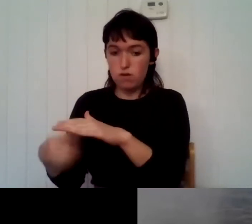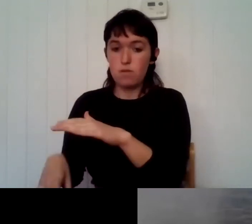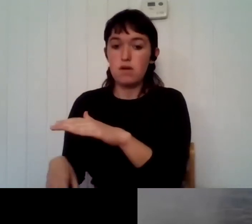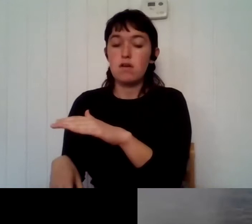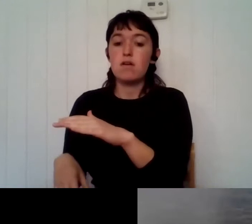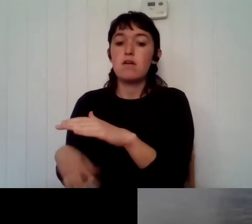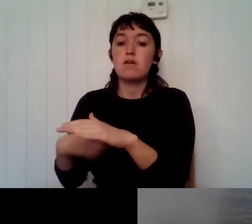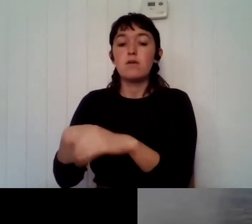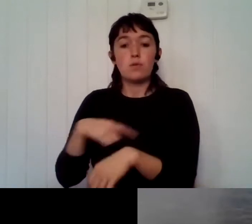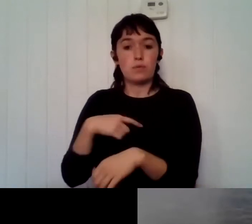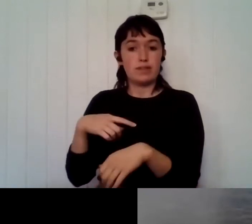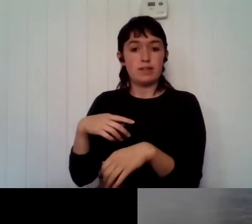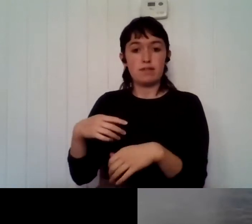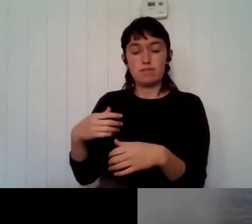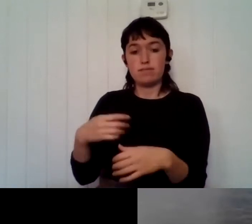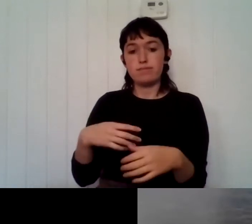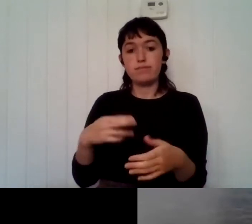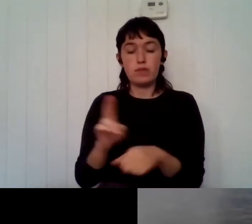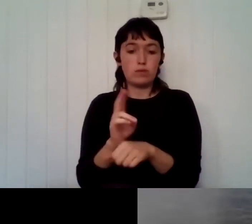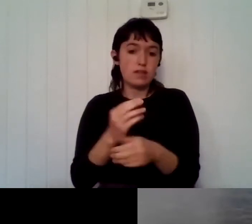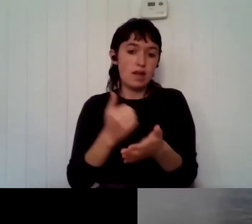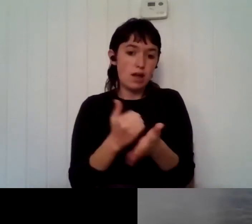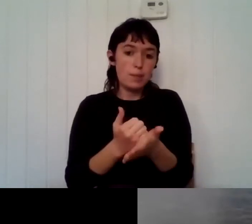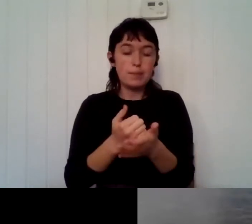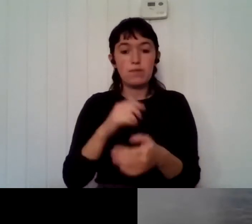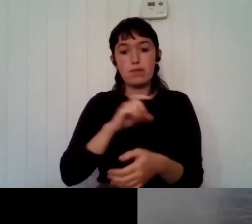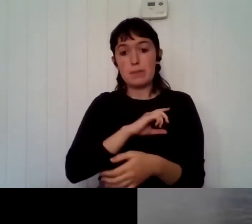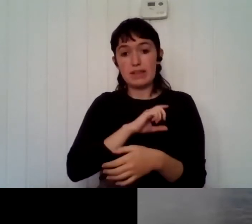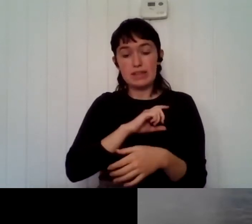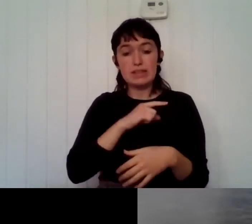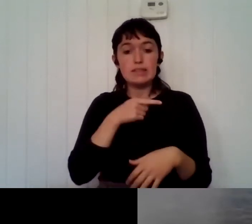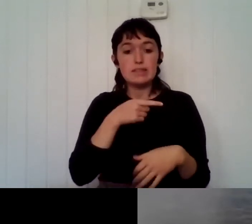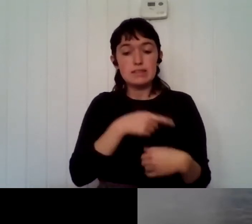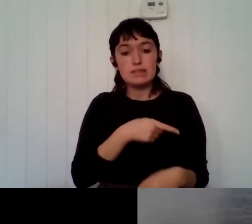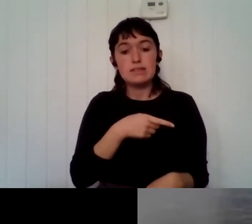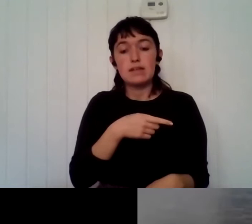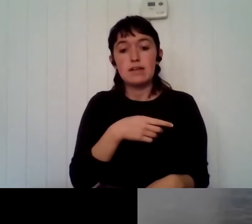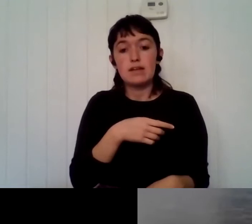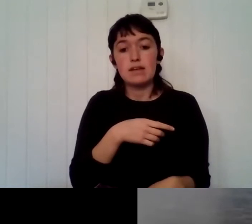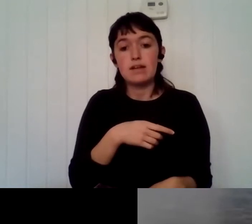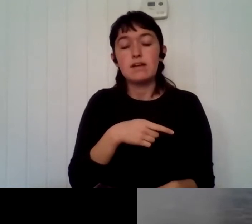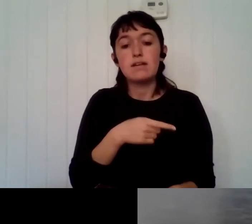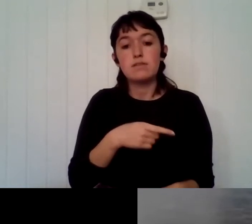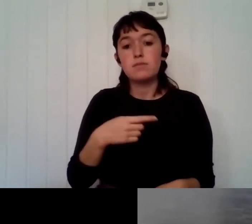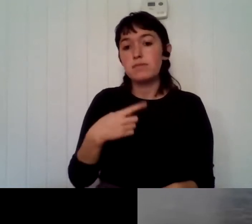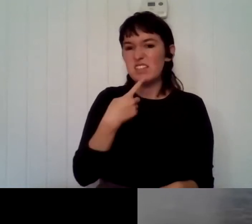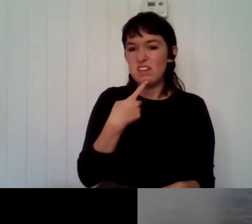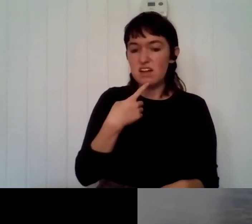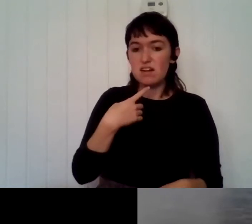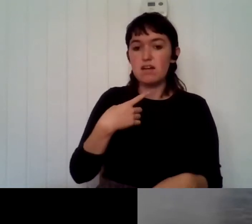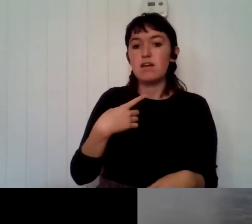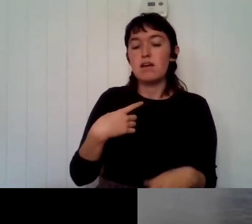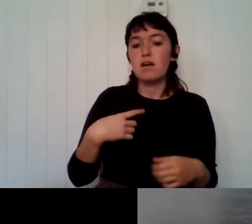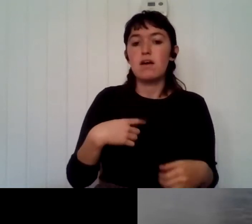colleagues at the monitoring institutes that tell us, okay, this morning we have this amount of earthquakes in the volcano.